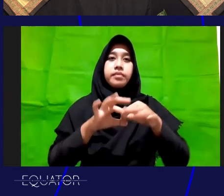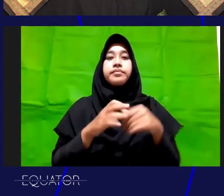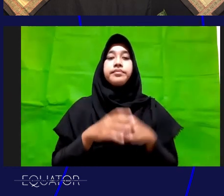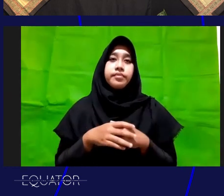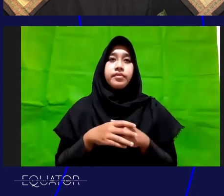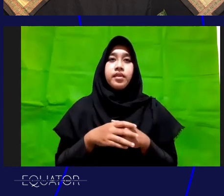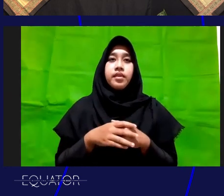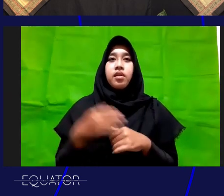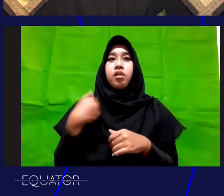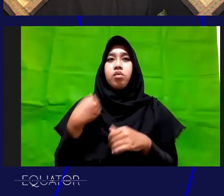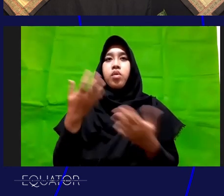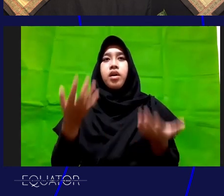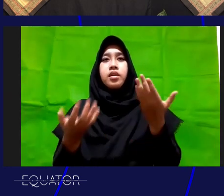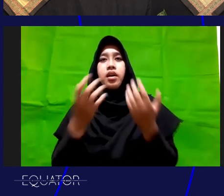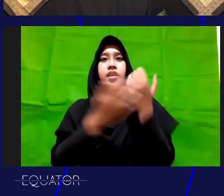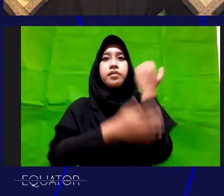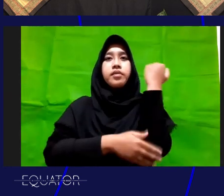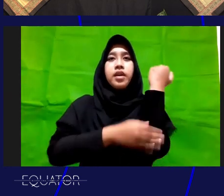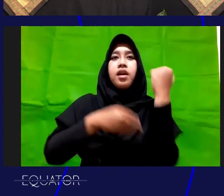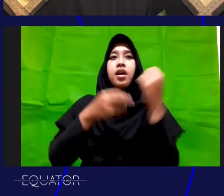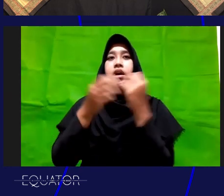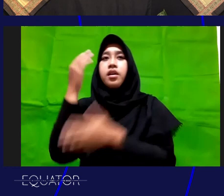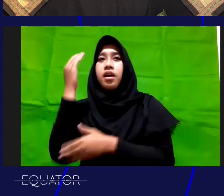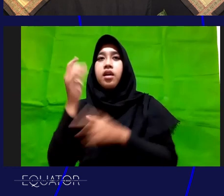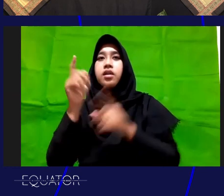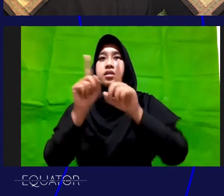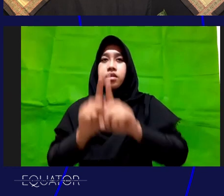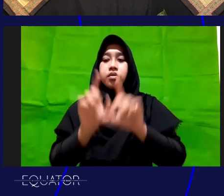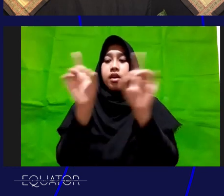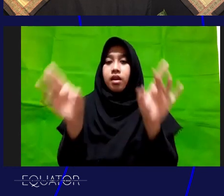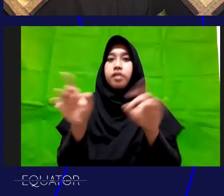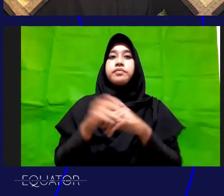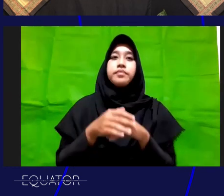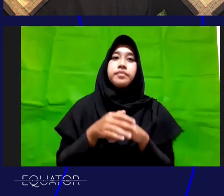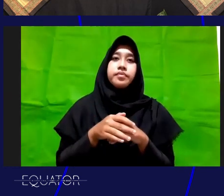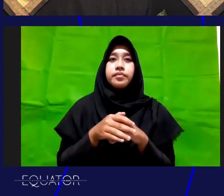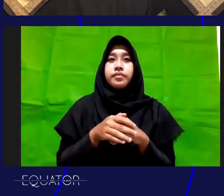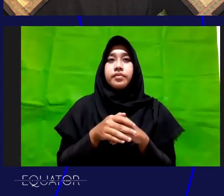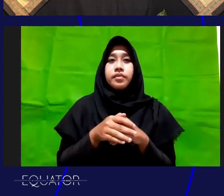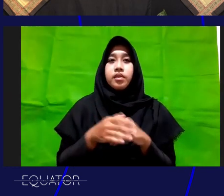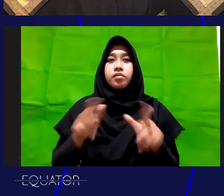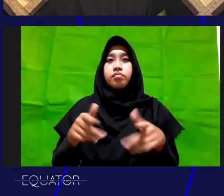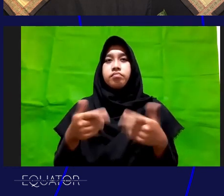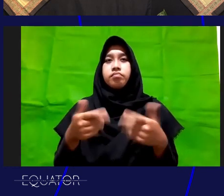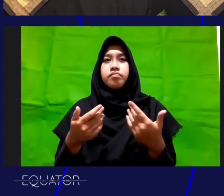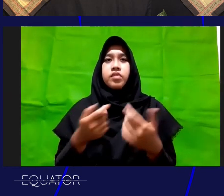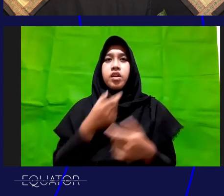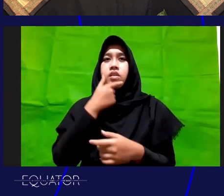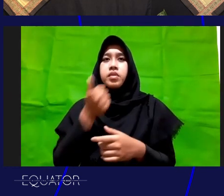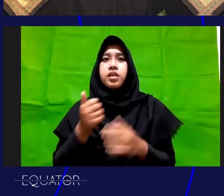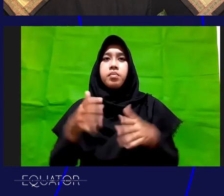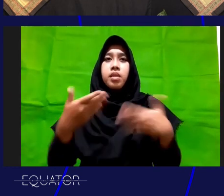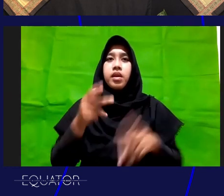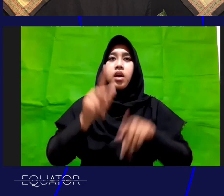So for instance, one thing that I'm quite interested in is like how can we see the differences and construct